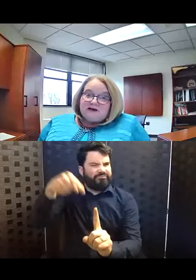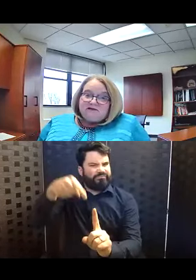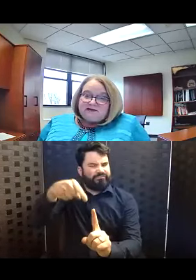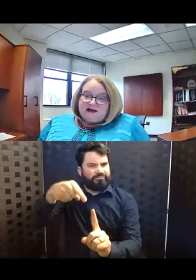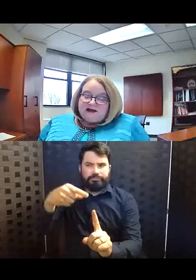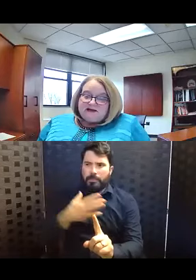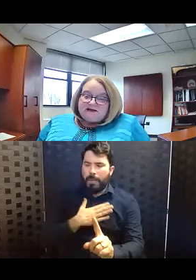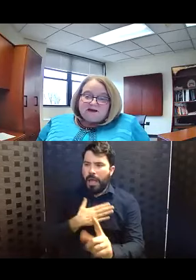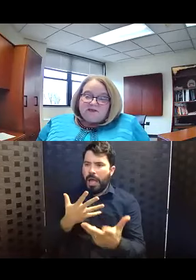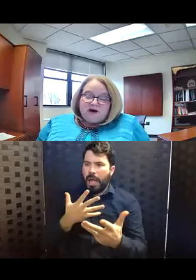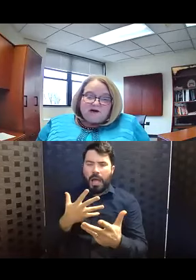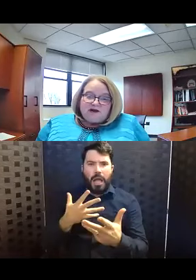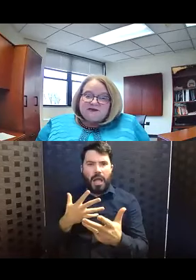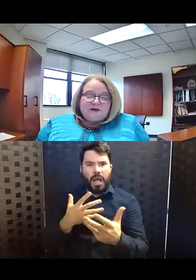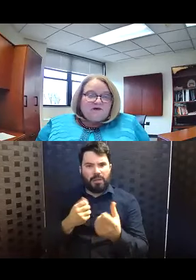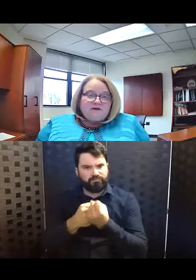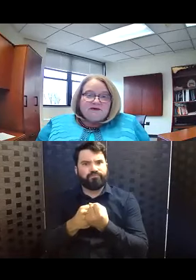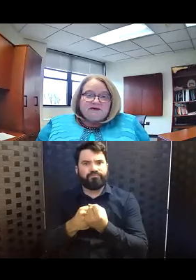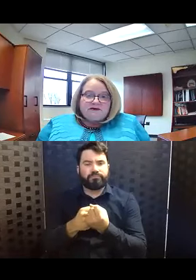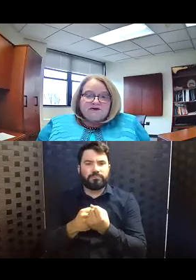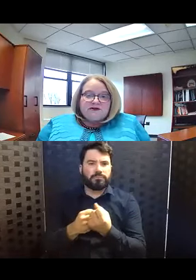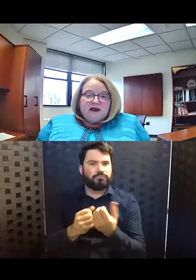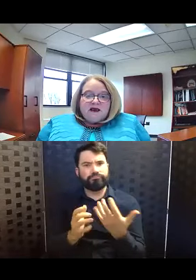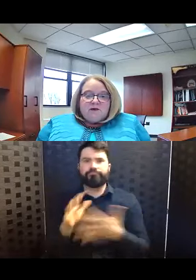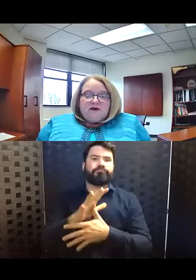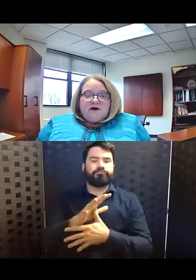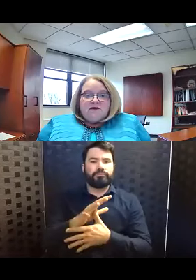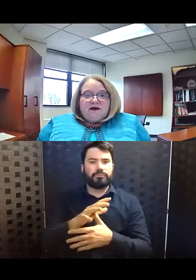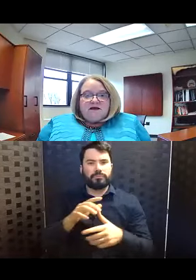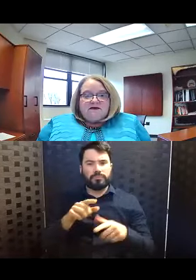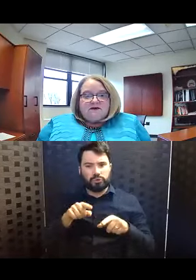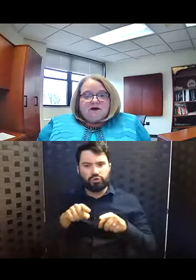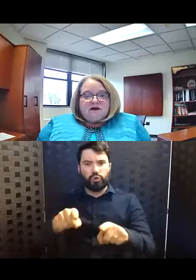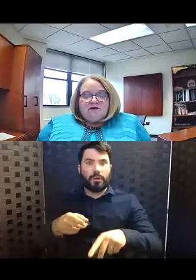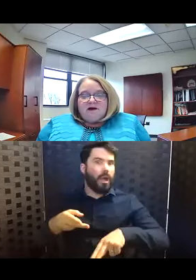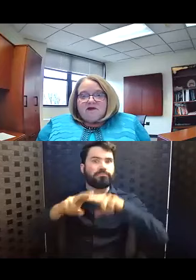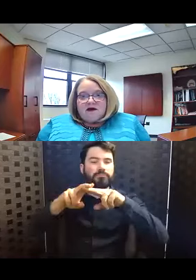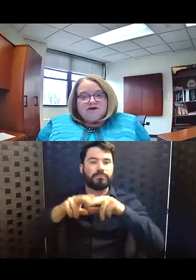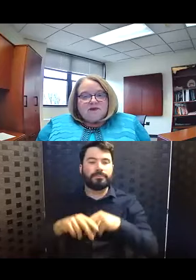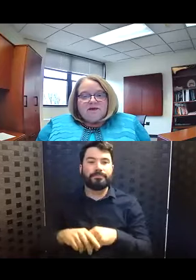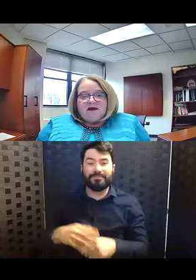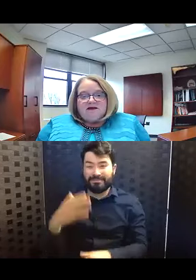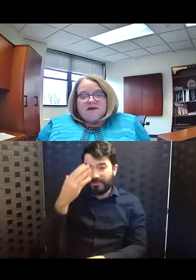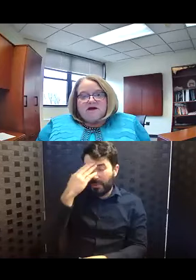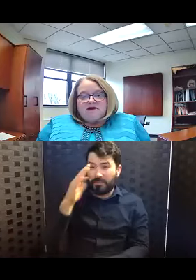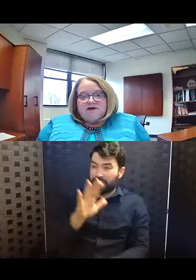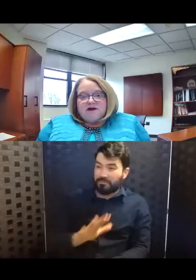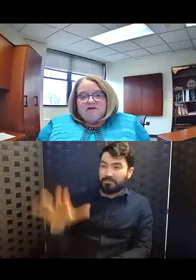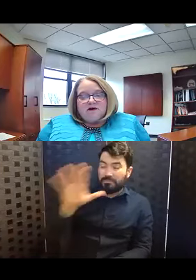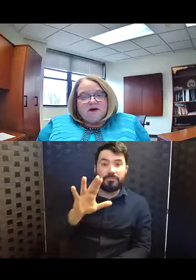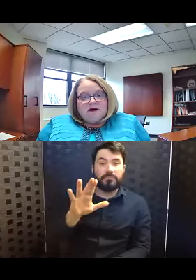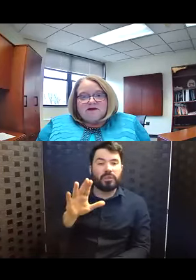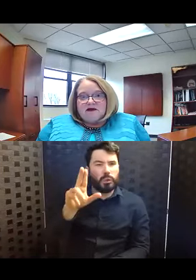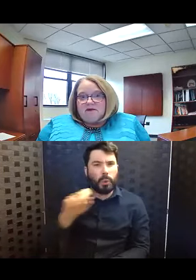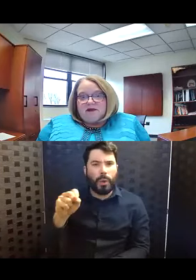march, I guess I would have to say. It's a key priority as we move through the surge. We know that historically throughout the country, PPE has been an